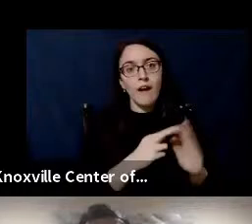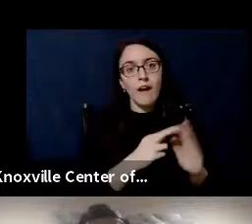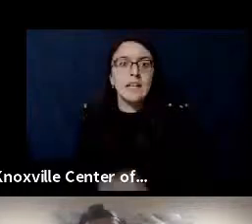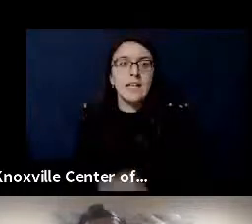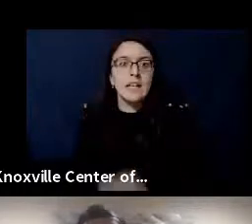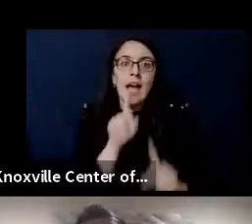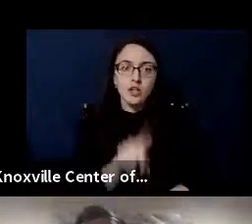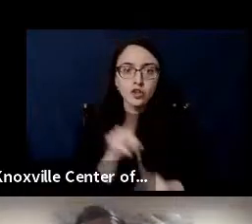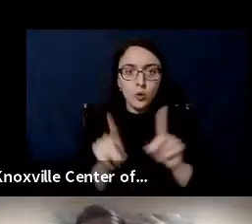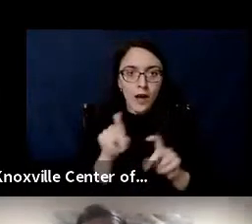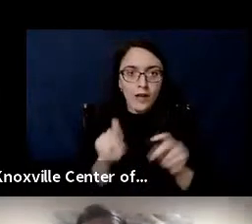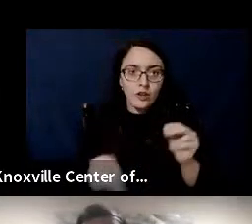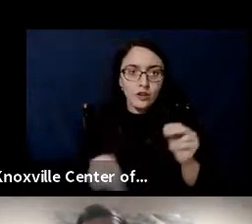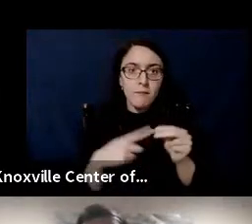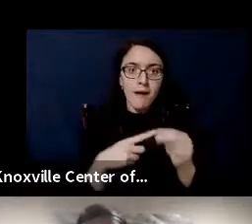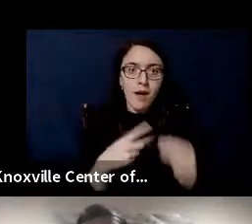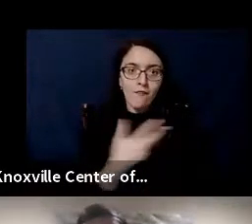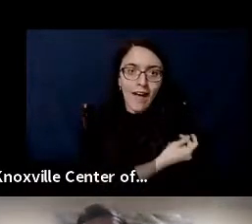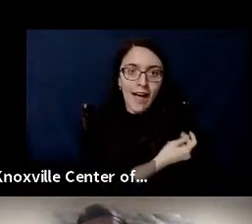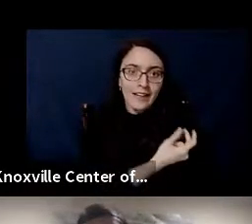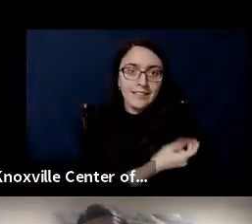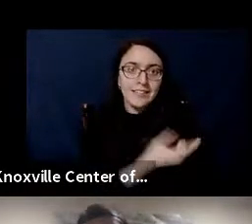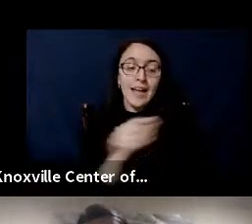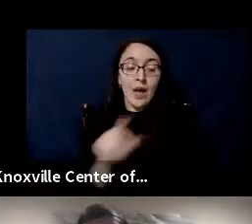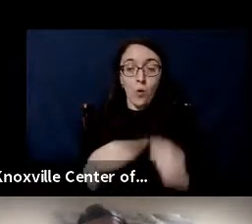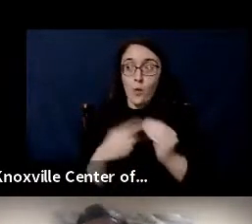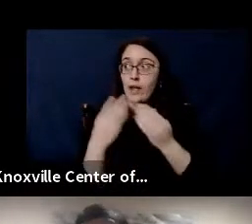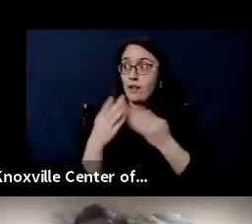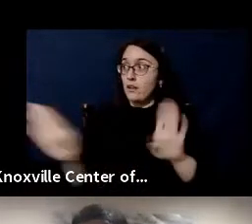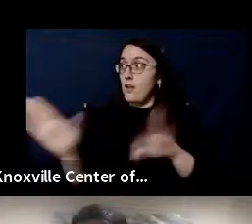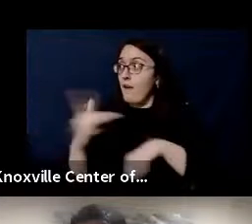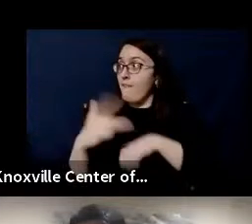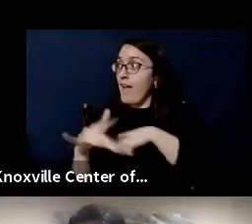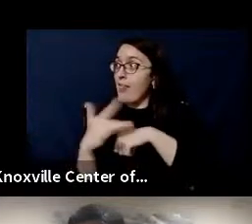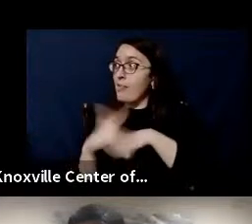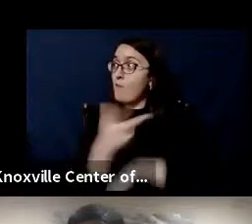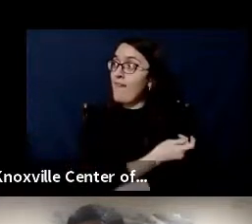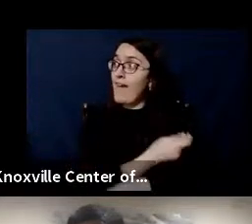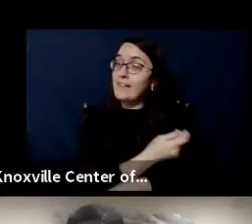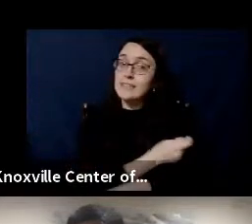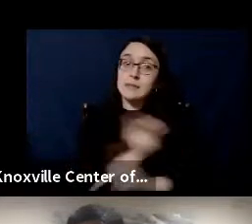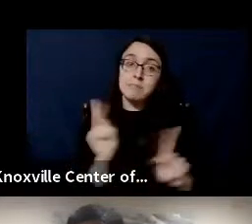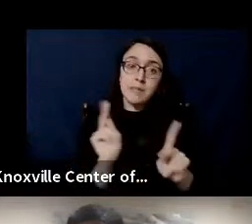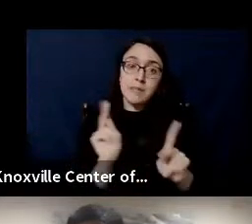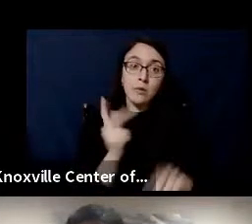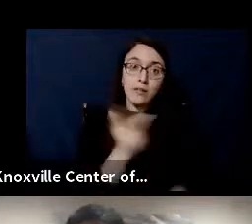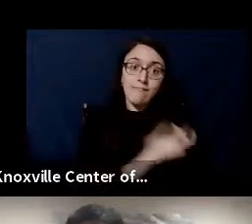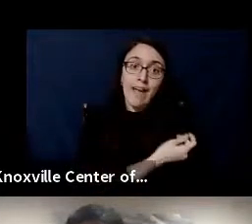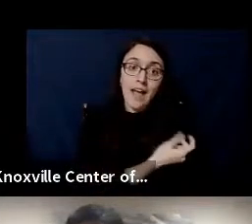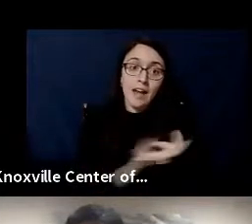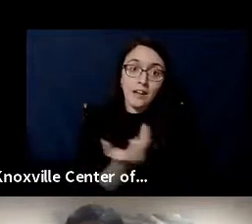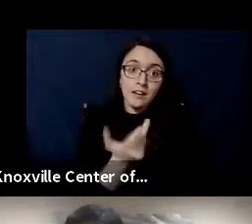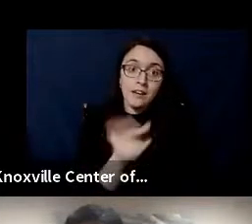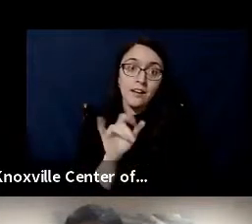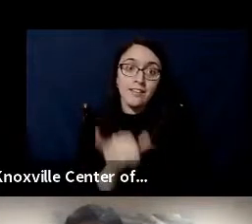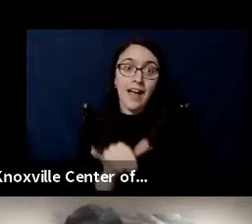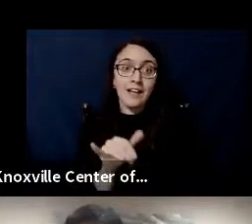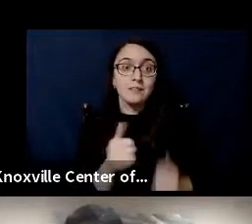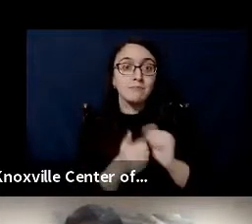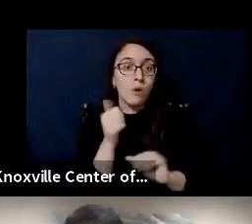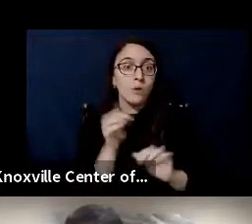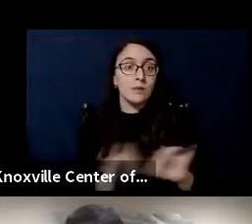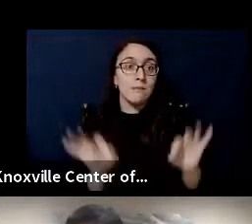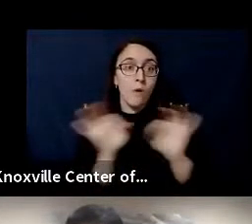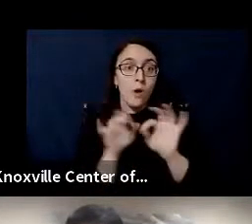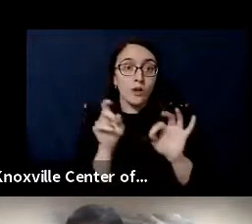and a legitimate question, have people vaccinated as it becomes available, that's to me one of the biggest, most important things we need to focus on.